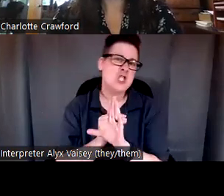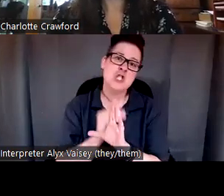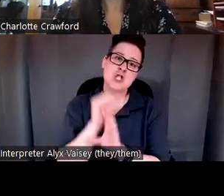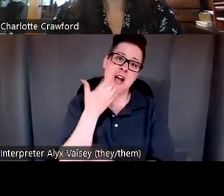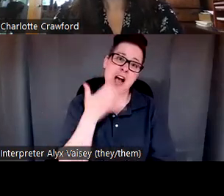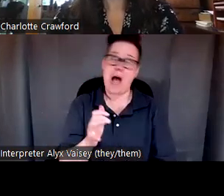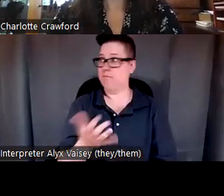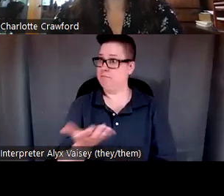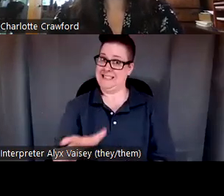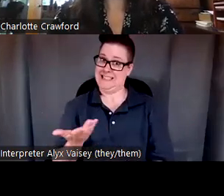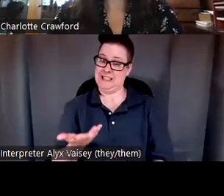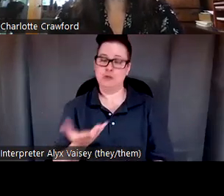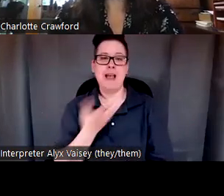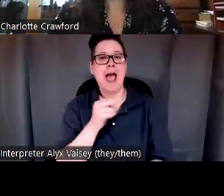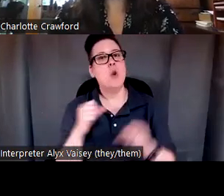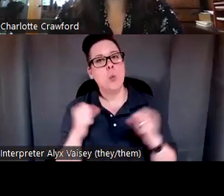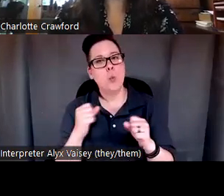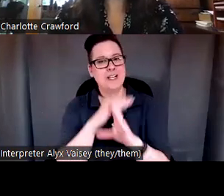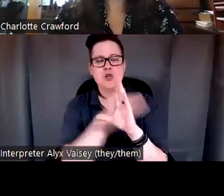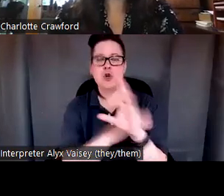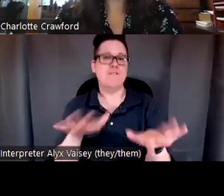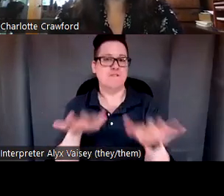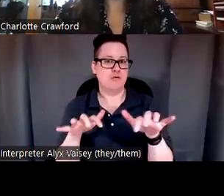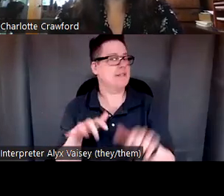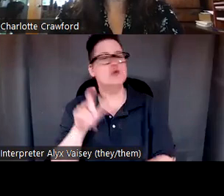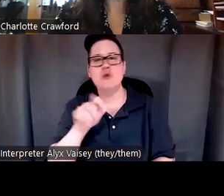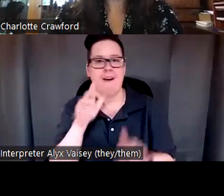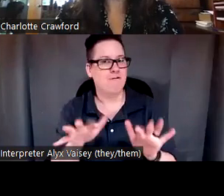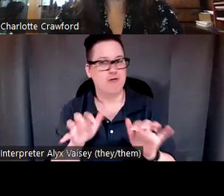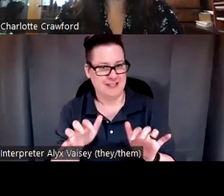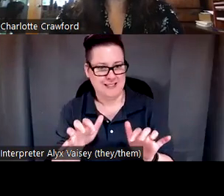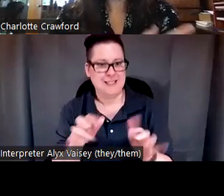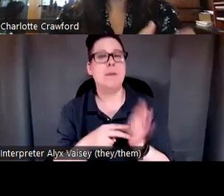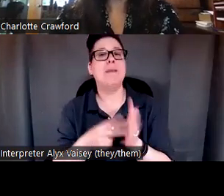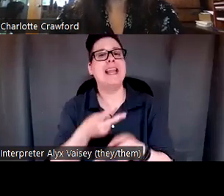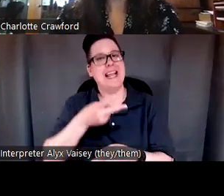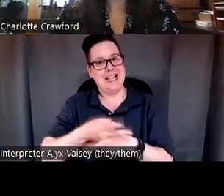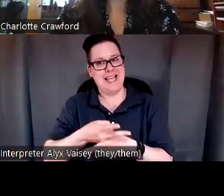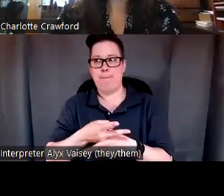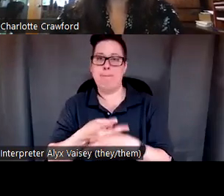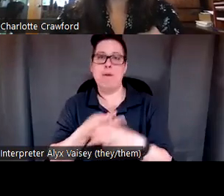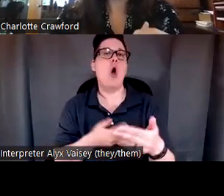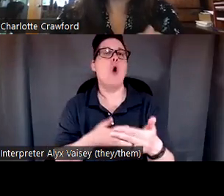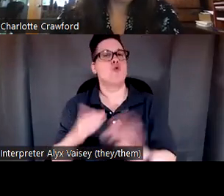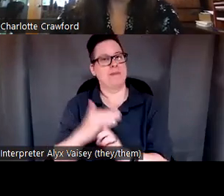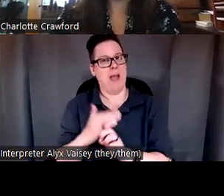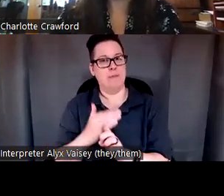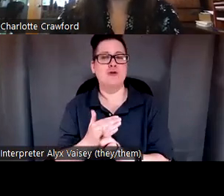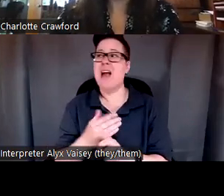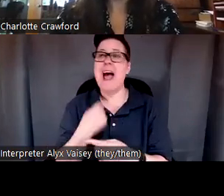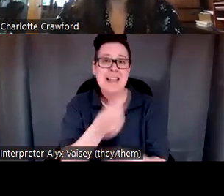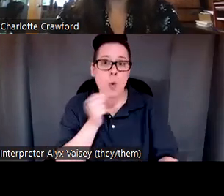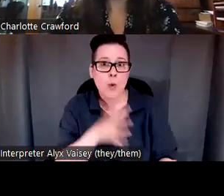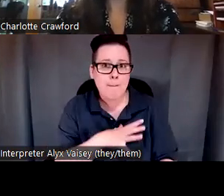my area. And in the winter, it'll freeze and you're not supposed to let it freeze. So you want to keep it someplace. I tell women, throw it in your